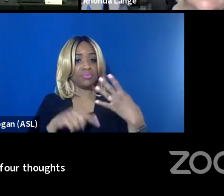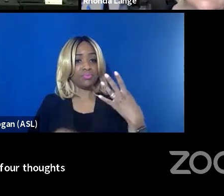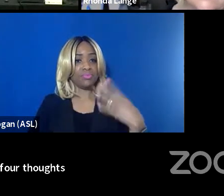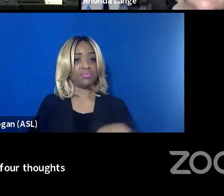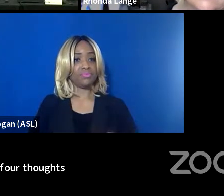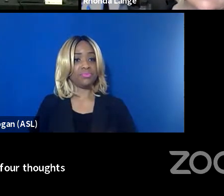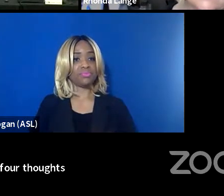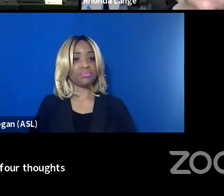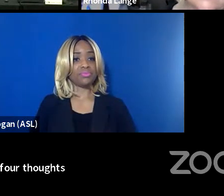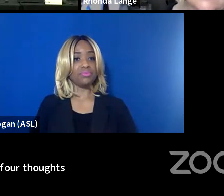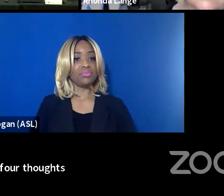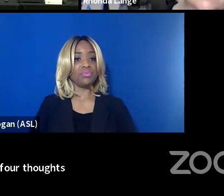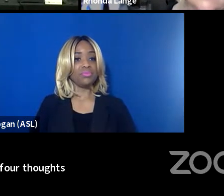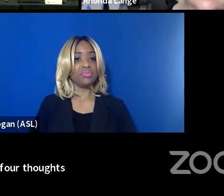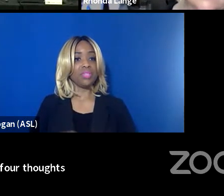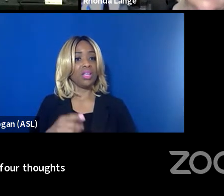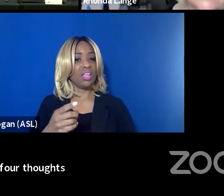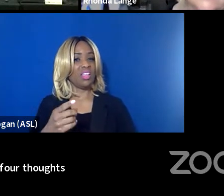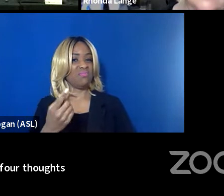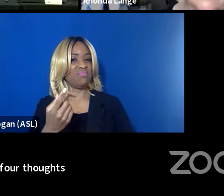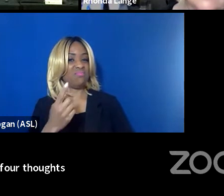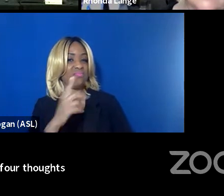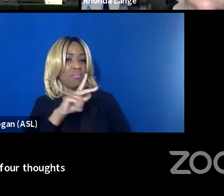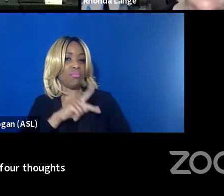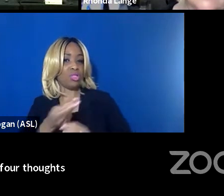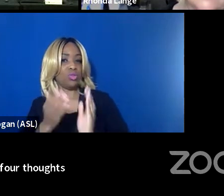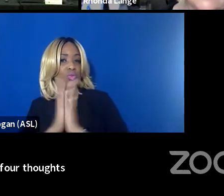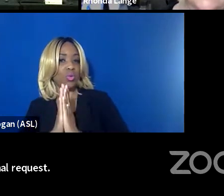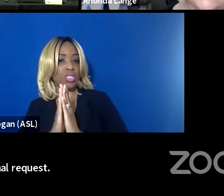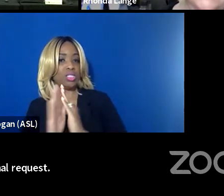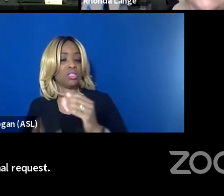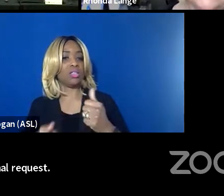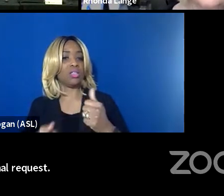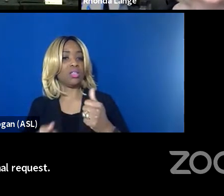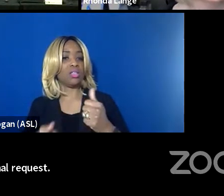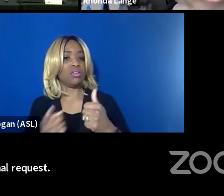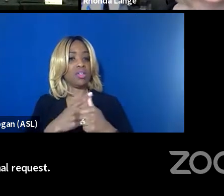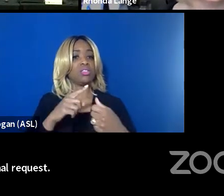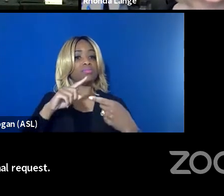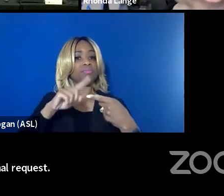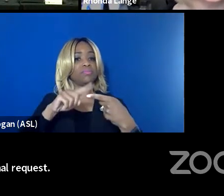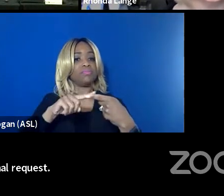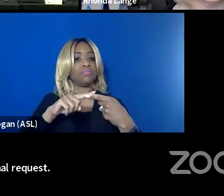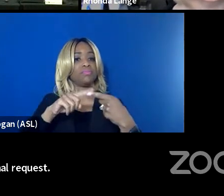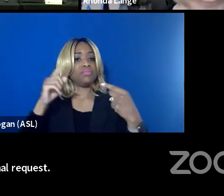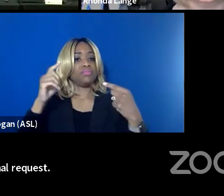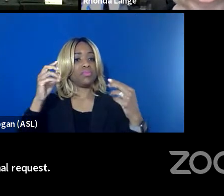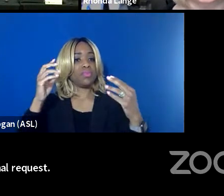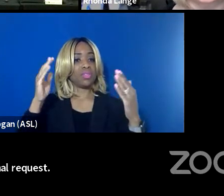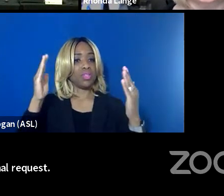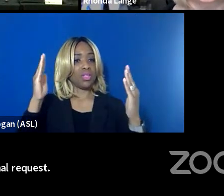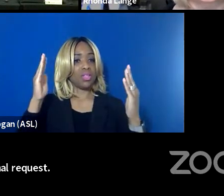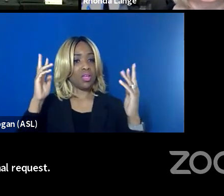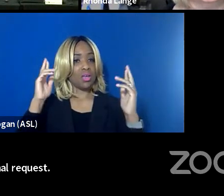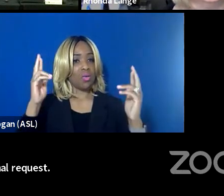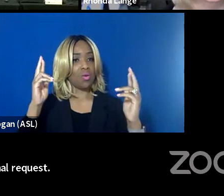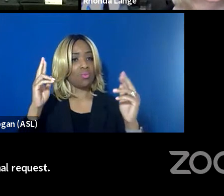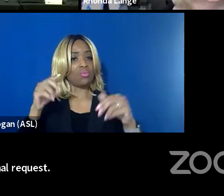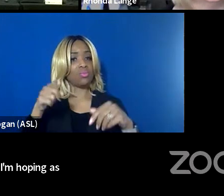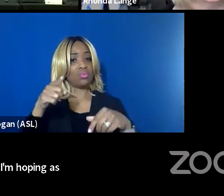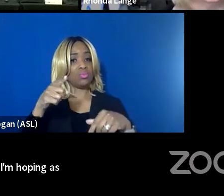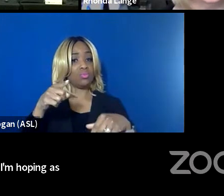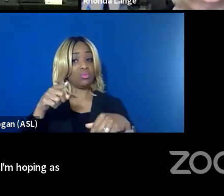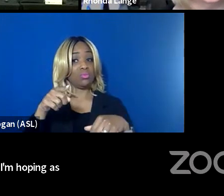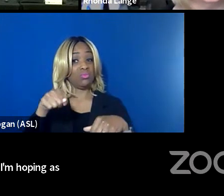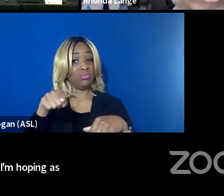and one personal request. My first thought is that I'm hoping as you do your job